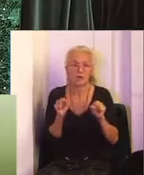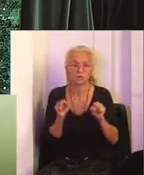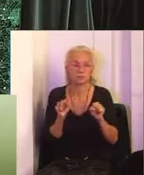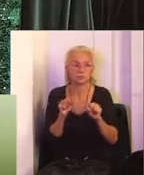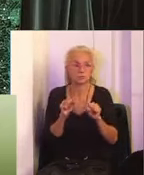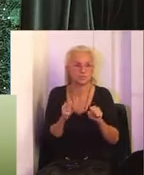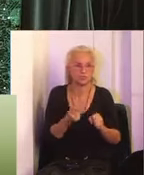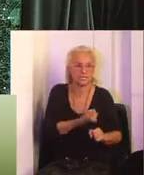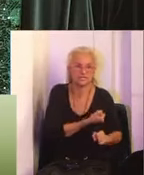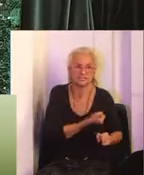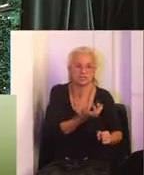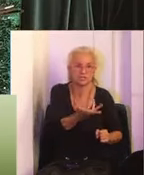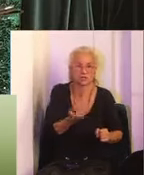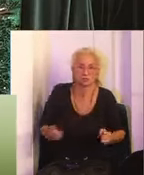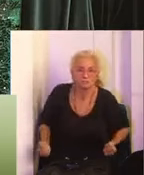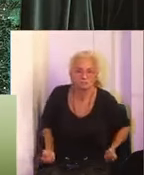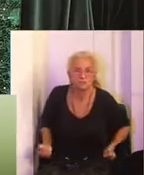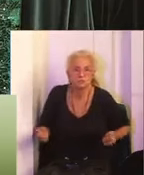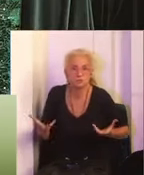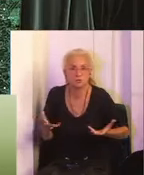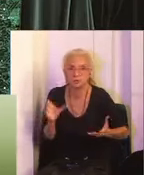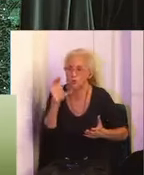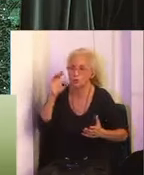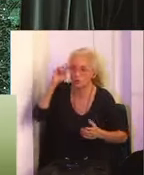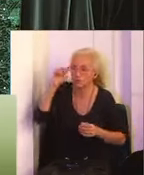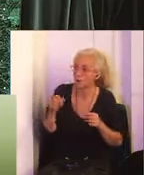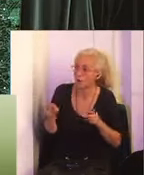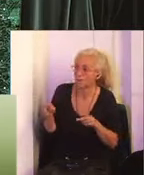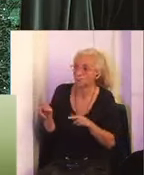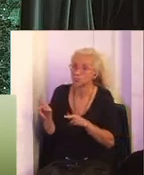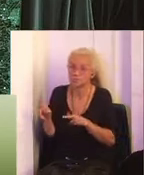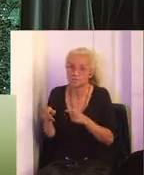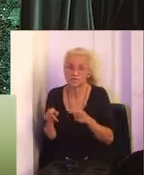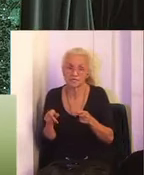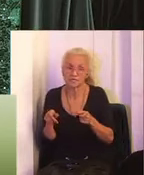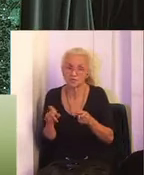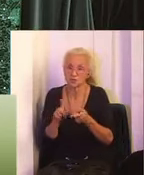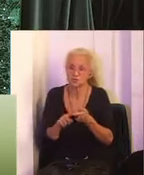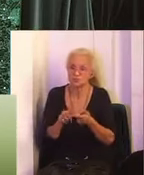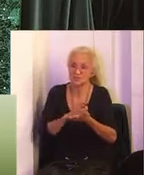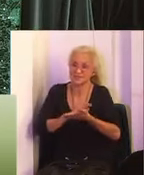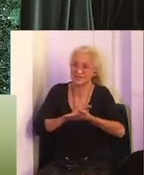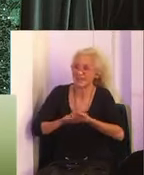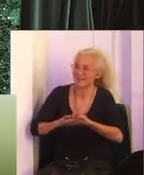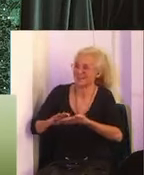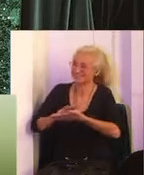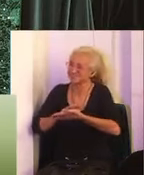generous. Look for the opportunities to be kind.